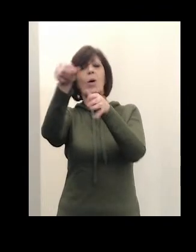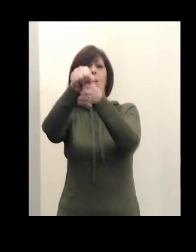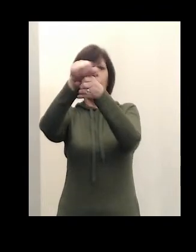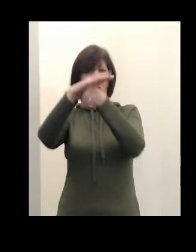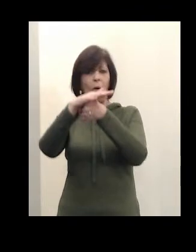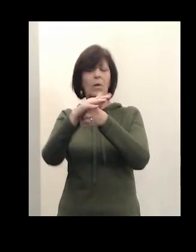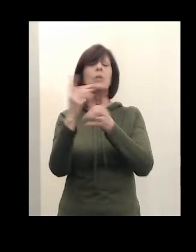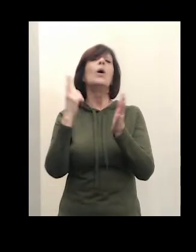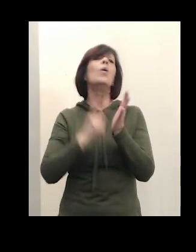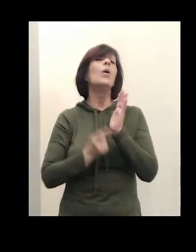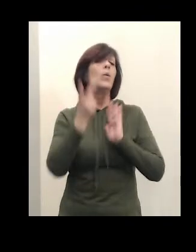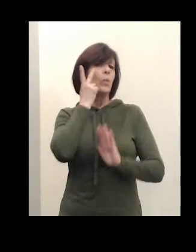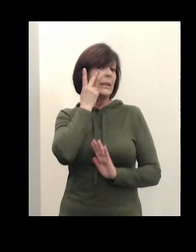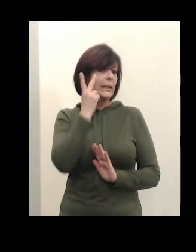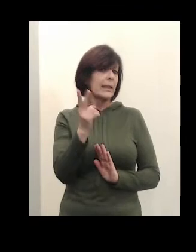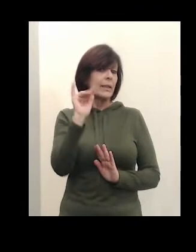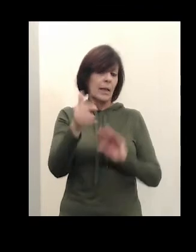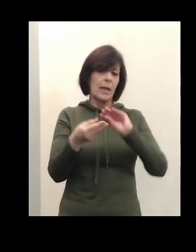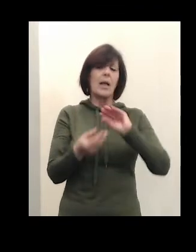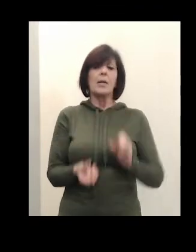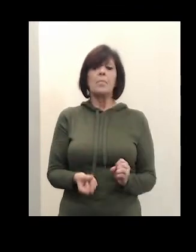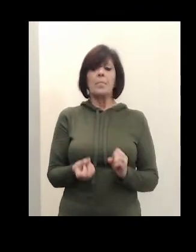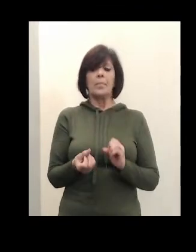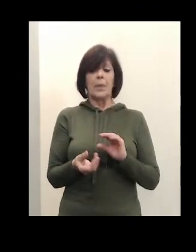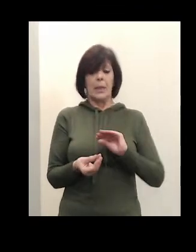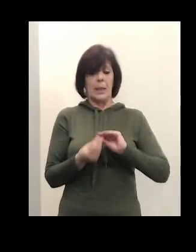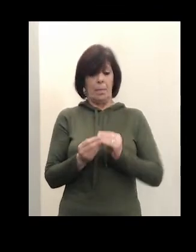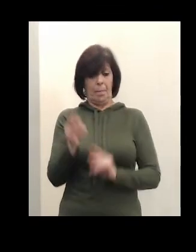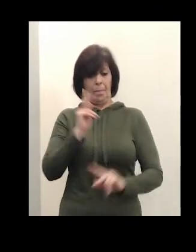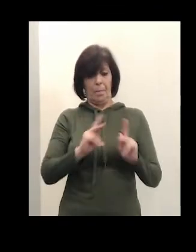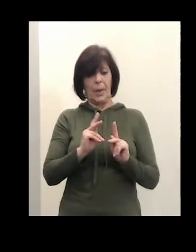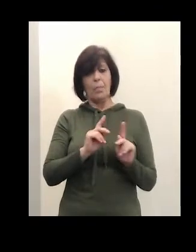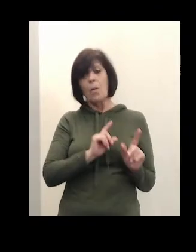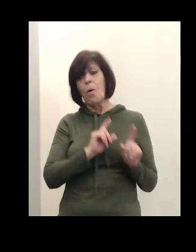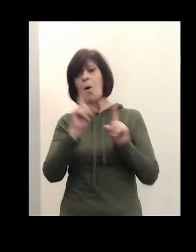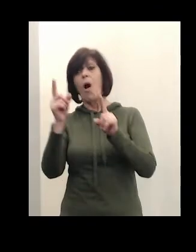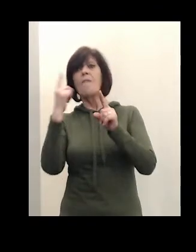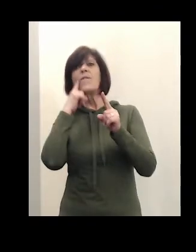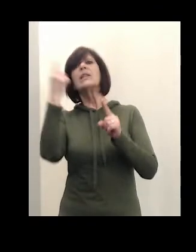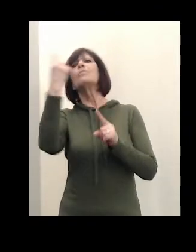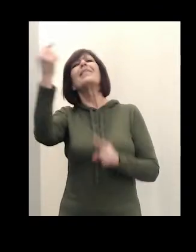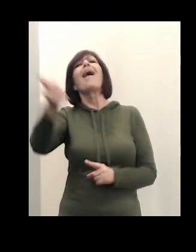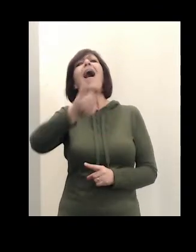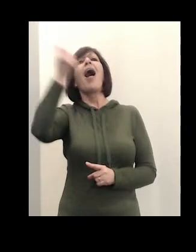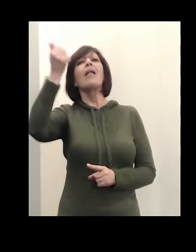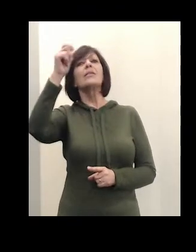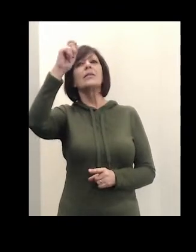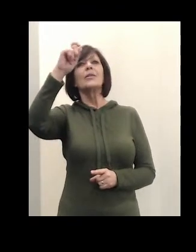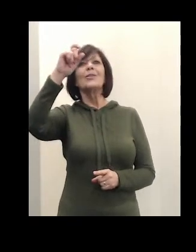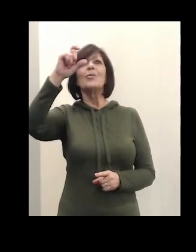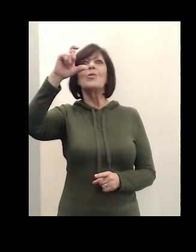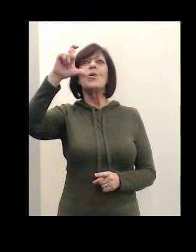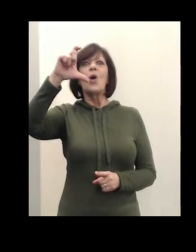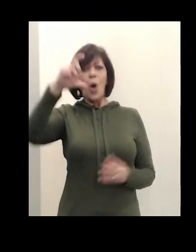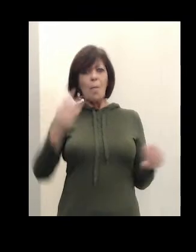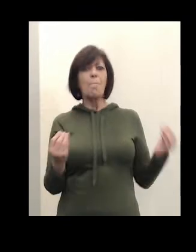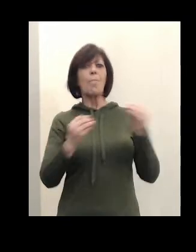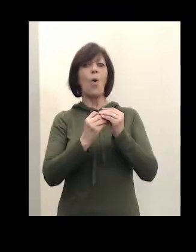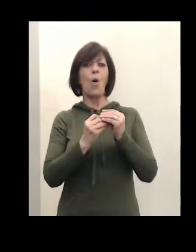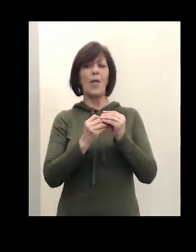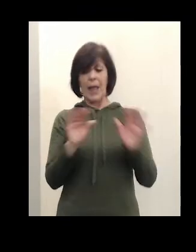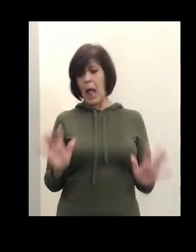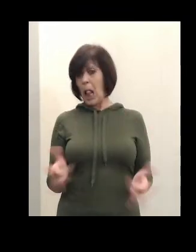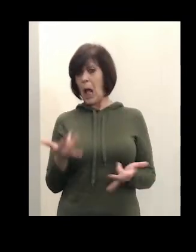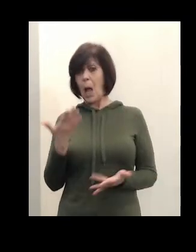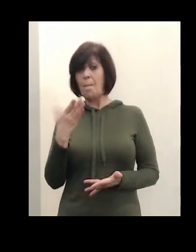is that number of people who are admitted for something else is growing. You can see in this chart, the baby blue, the light blue,